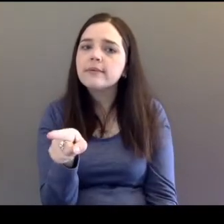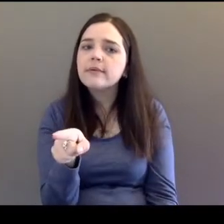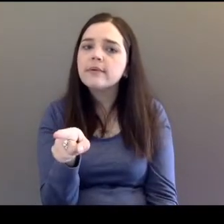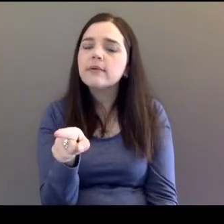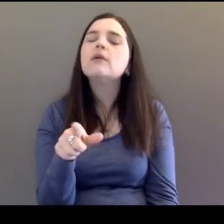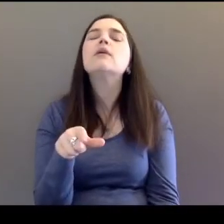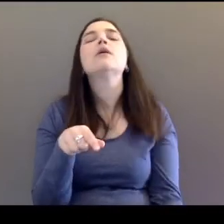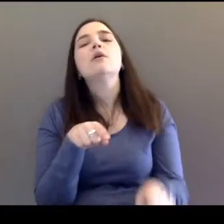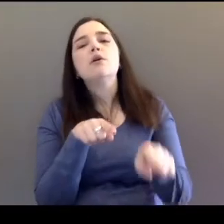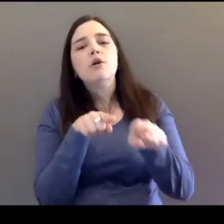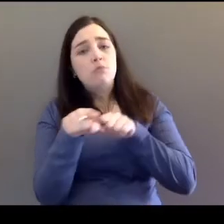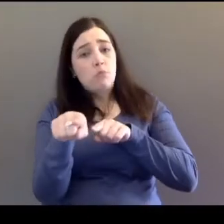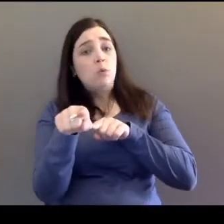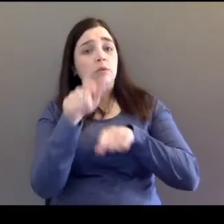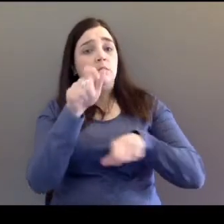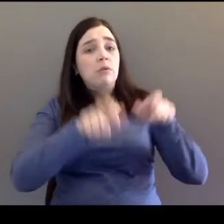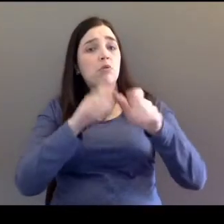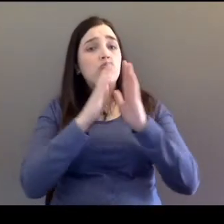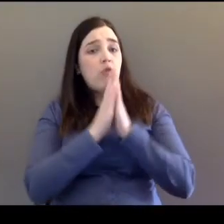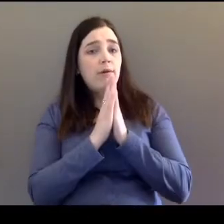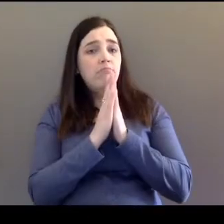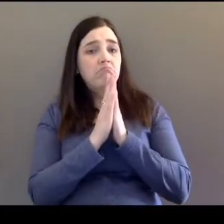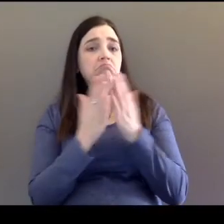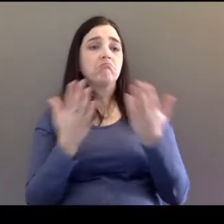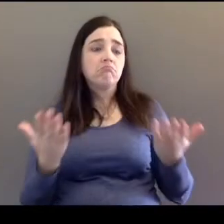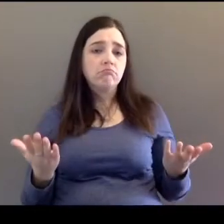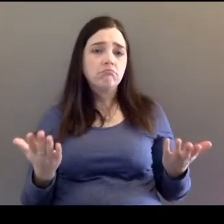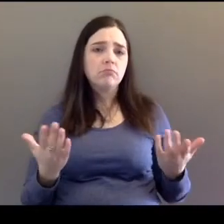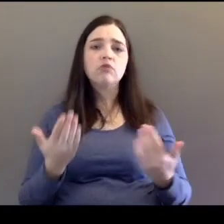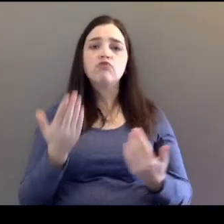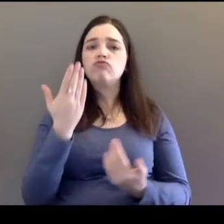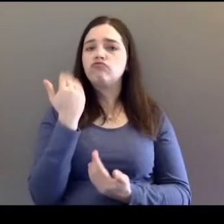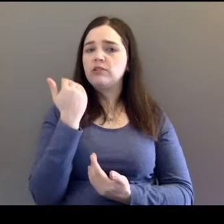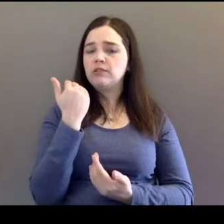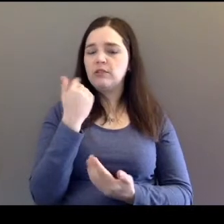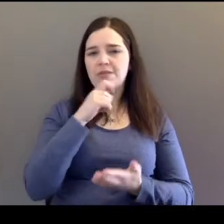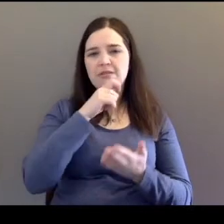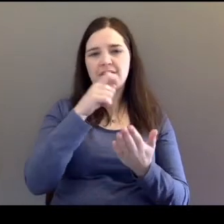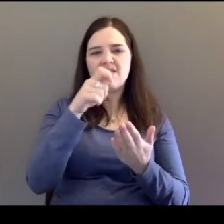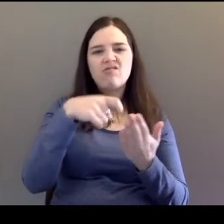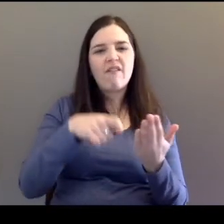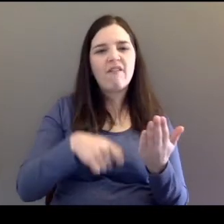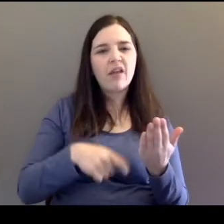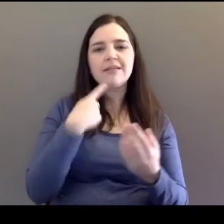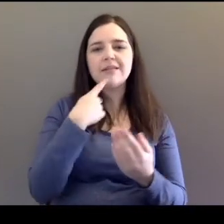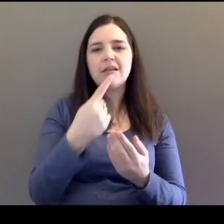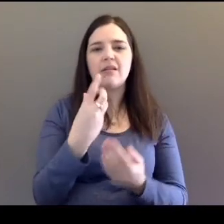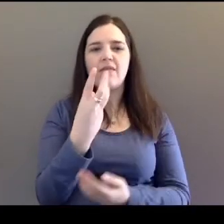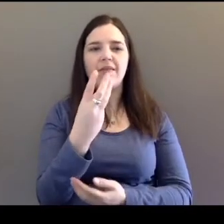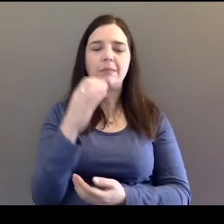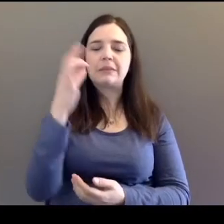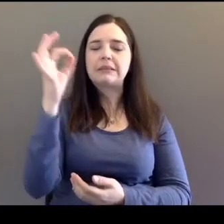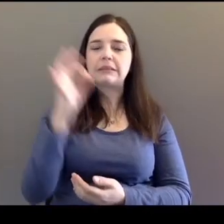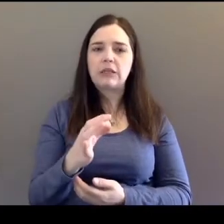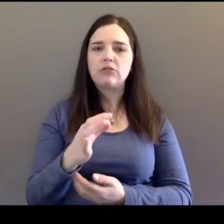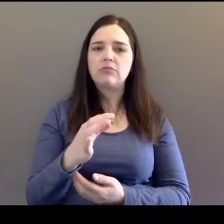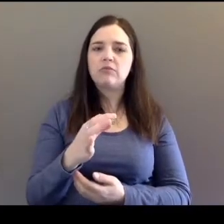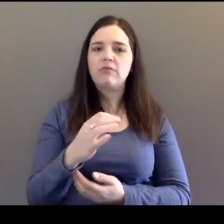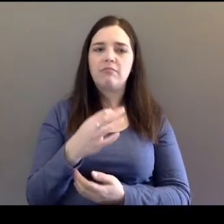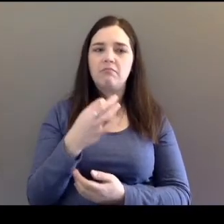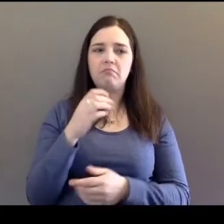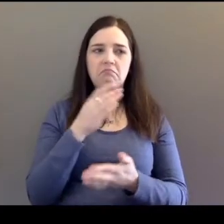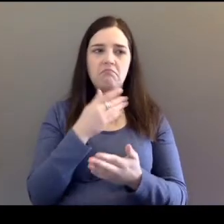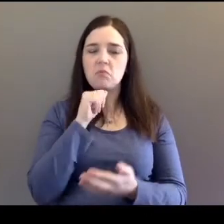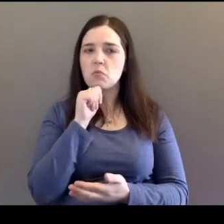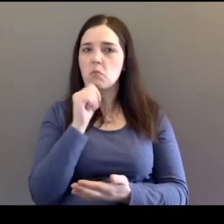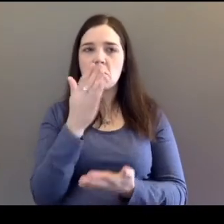Most people pray. In fact, a recent survey showed that 30% of atheists said that they sometimes prayed.